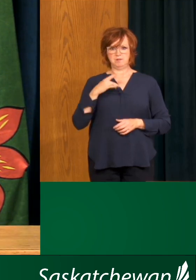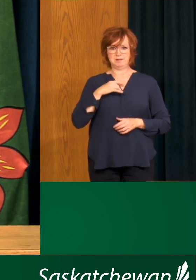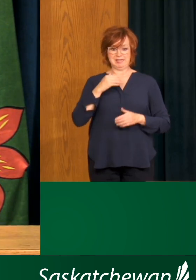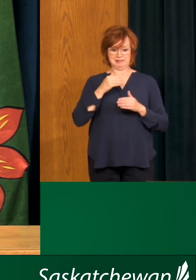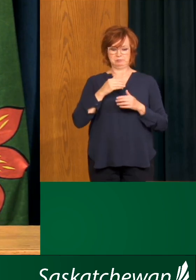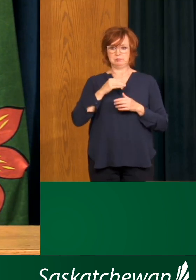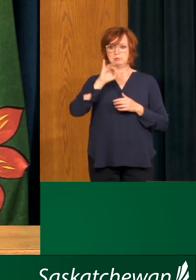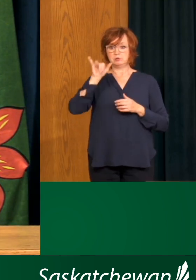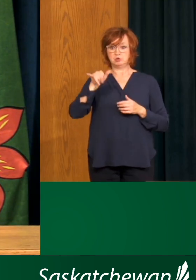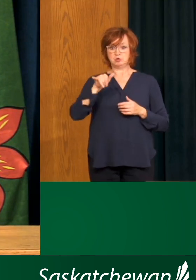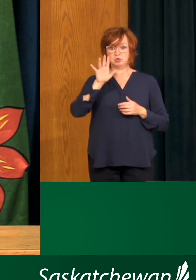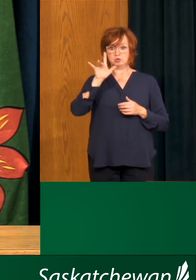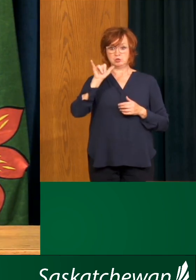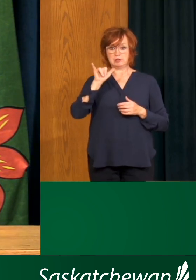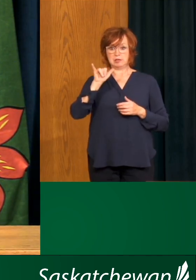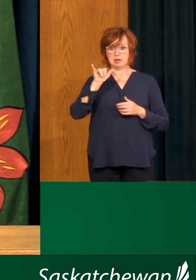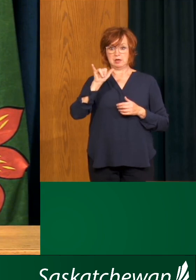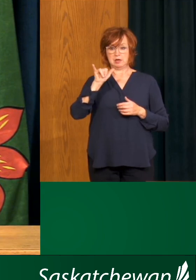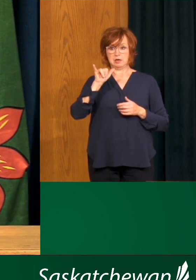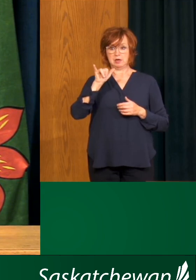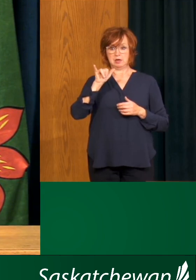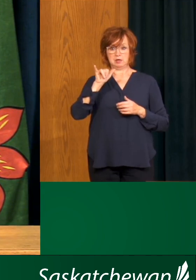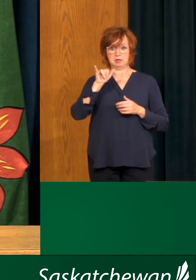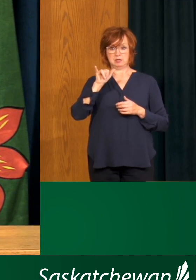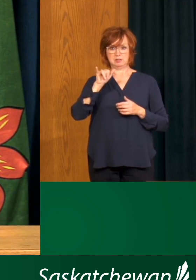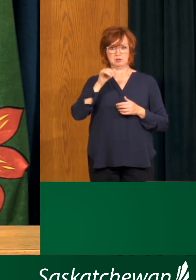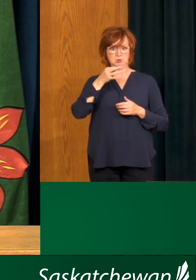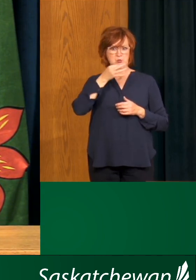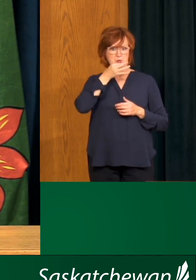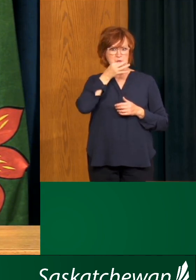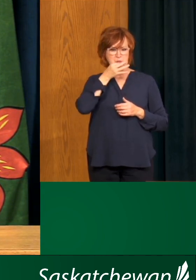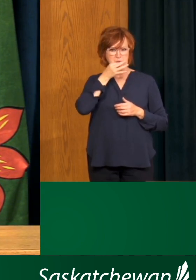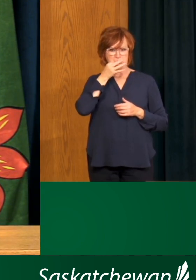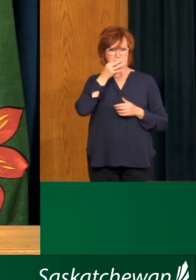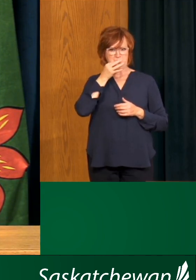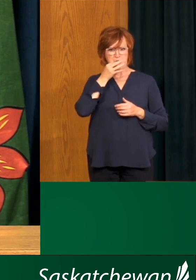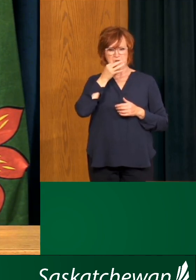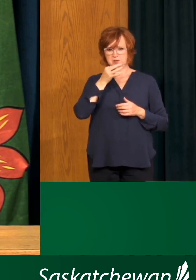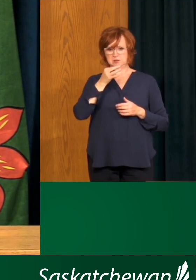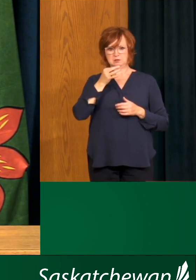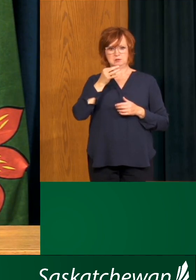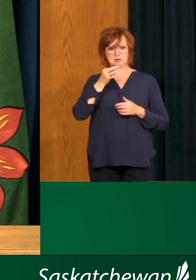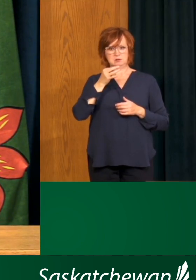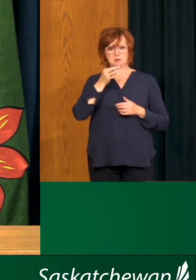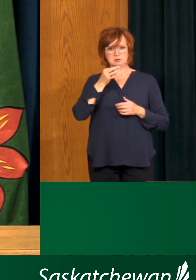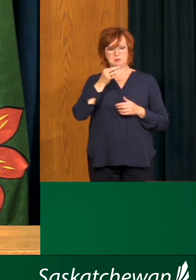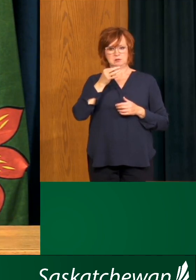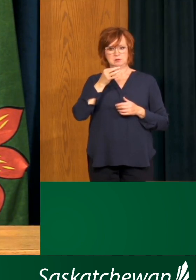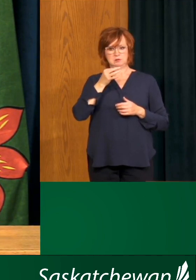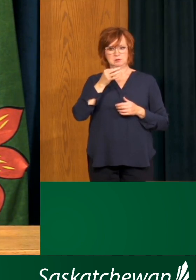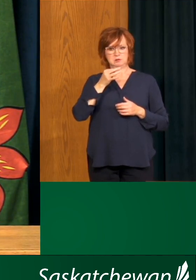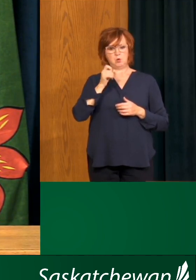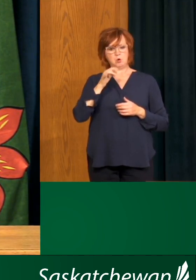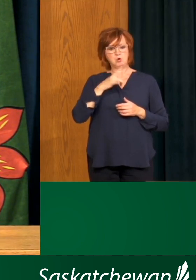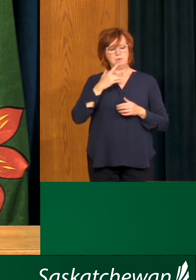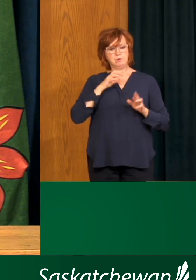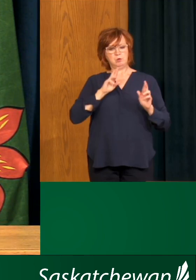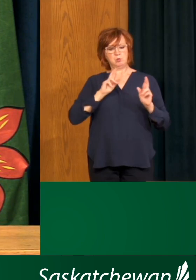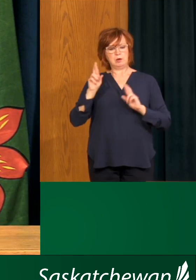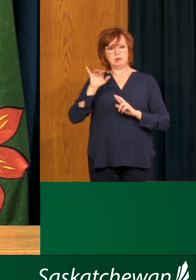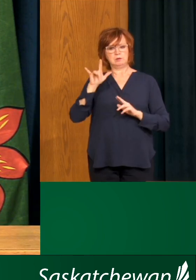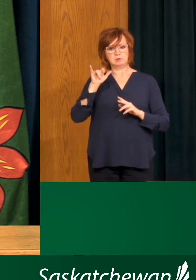what, as chair of Council of Federation, what is the province's message to the PM on this one, as you're all about to kind of hop on that